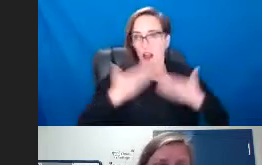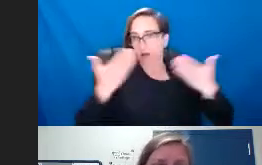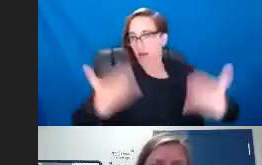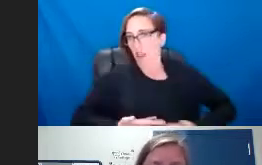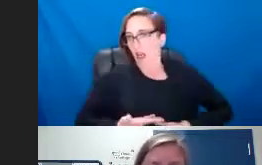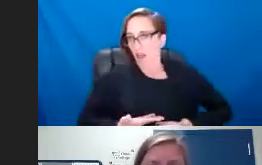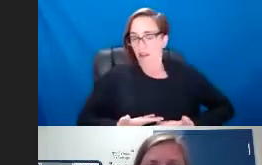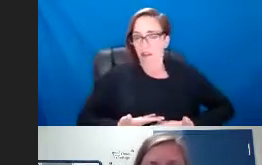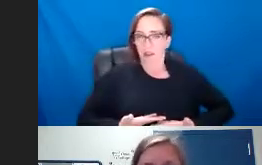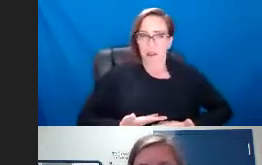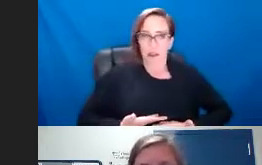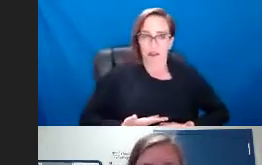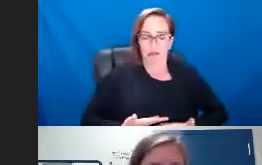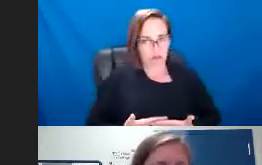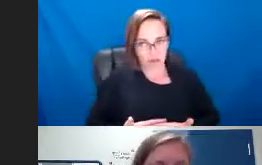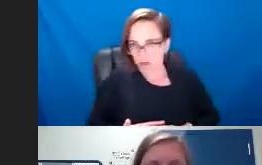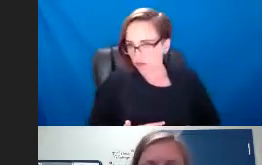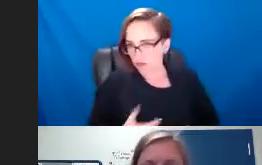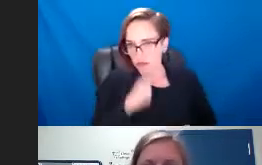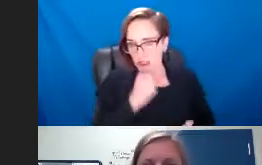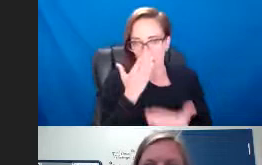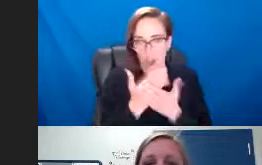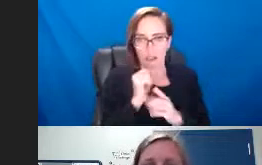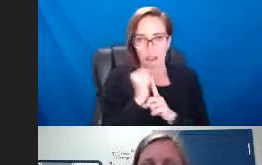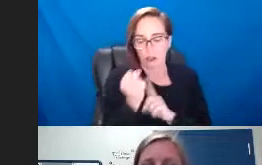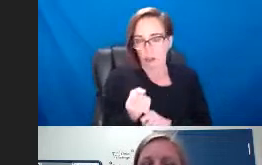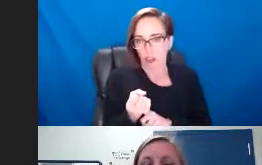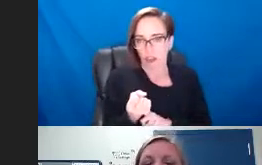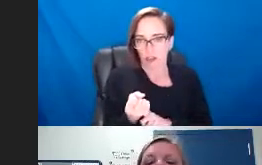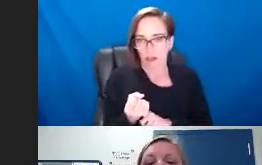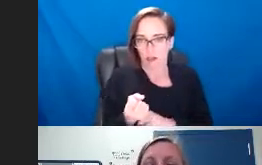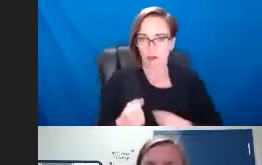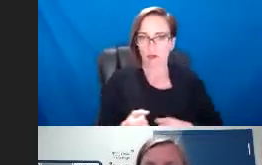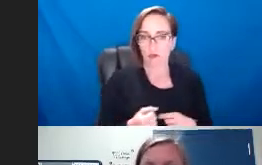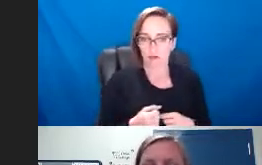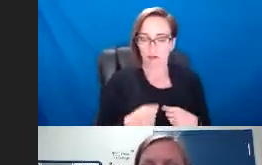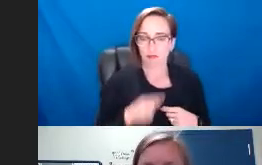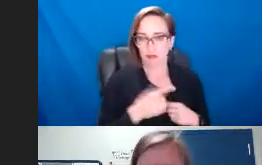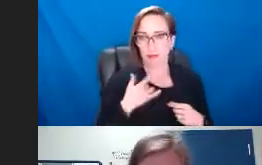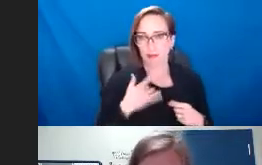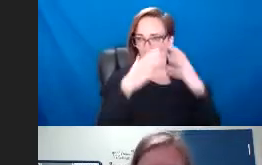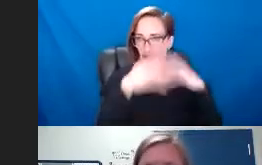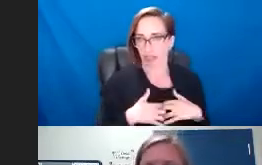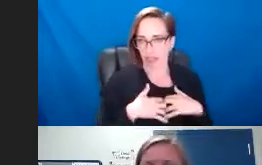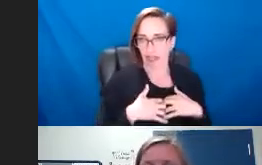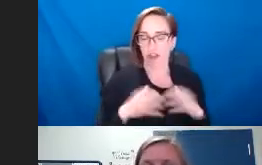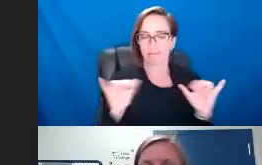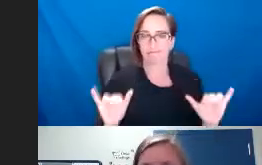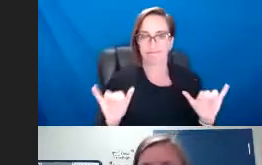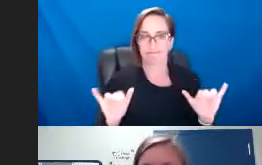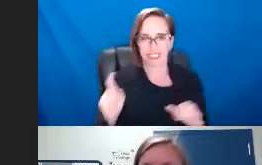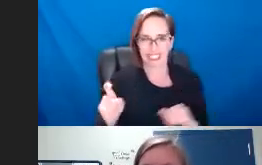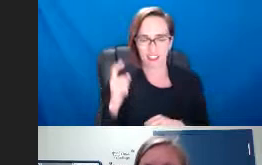not necessarily a good situation, and it causes for a bigger meltdown. So that needed to change. And